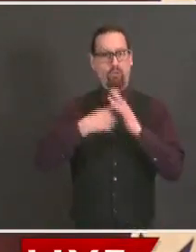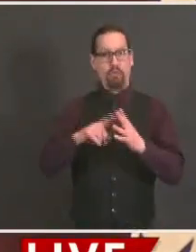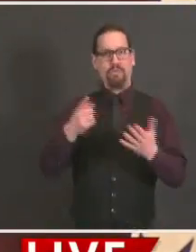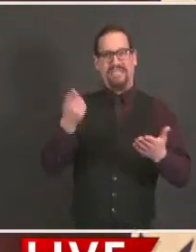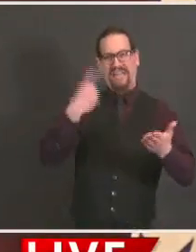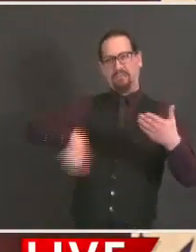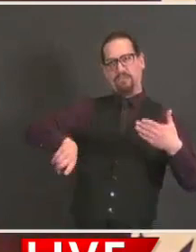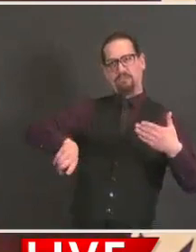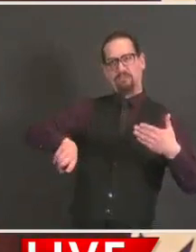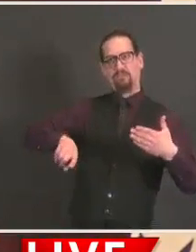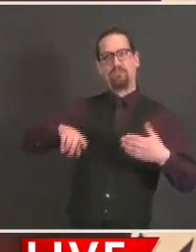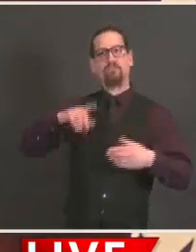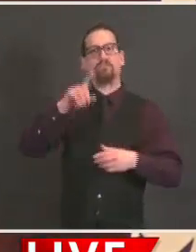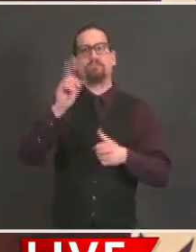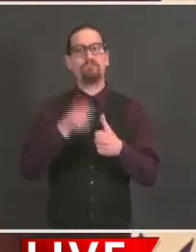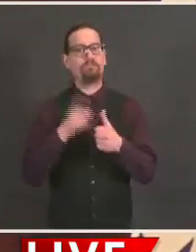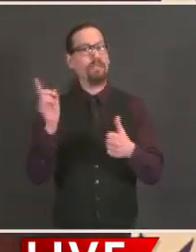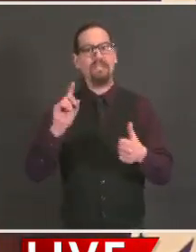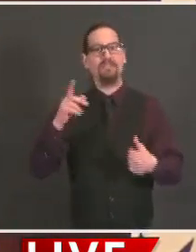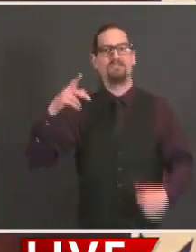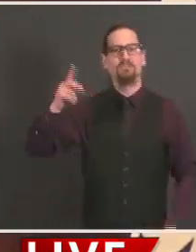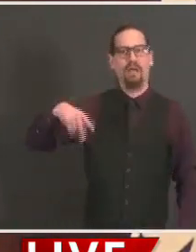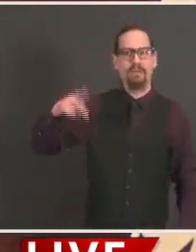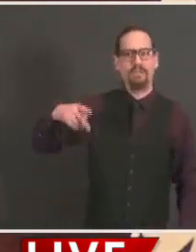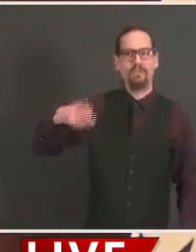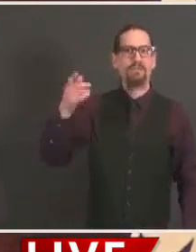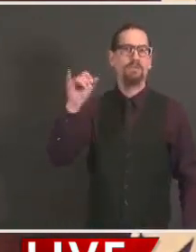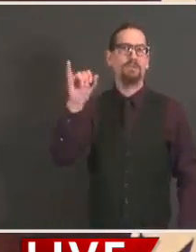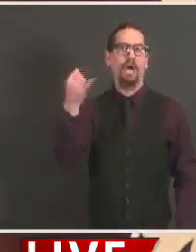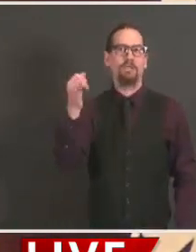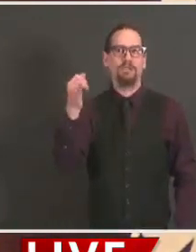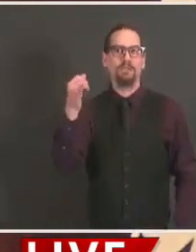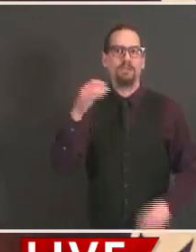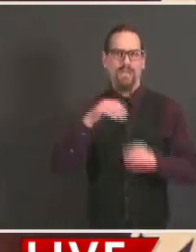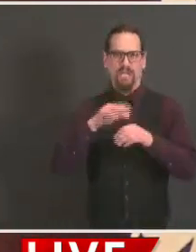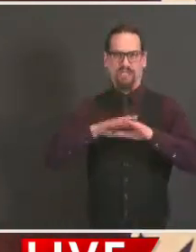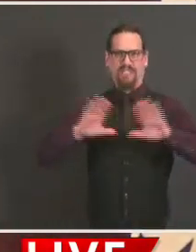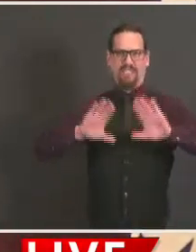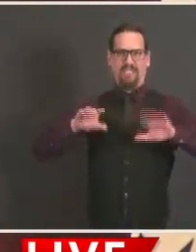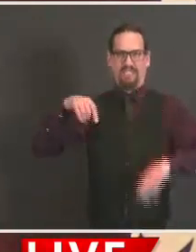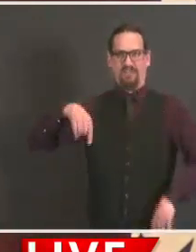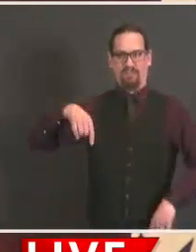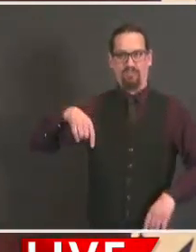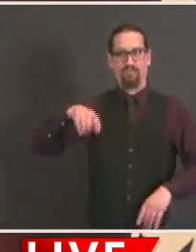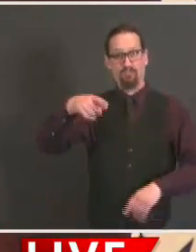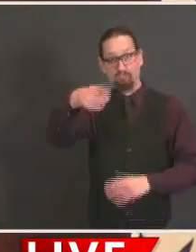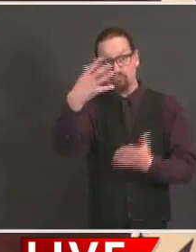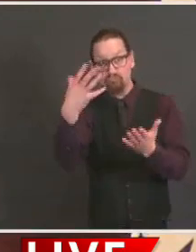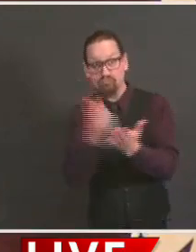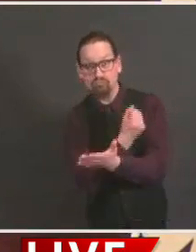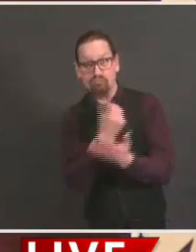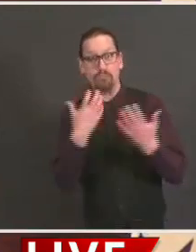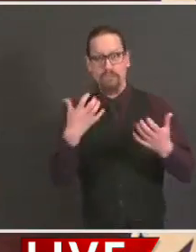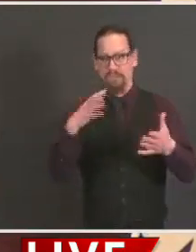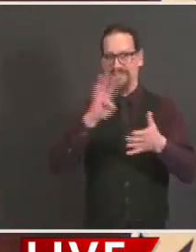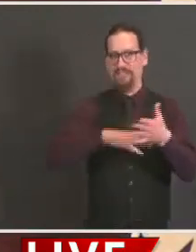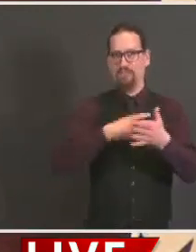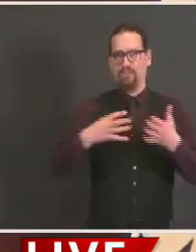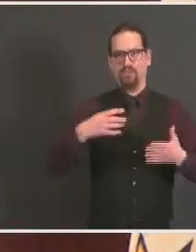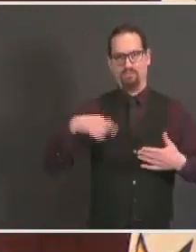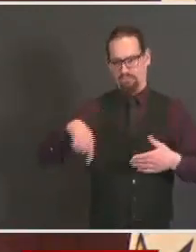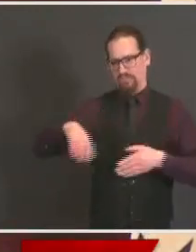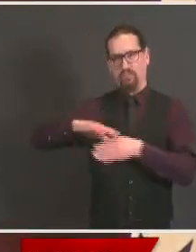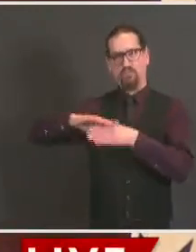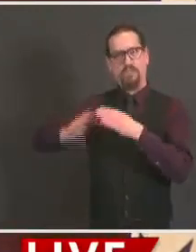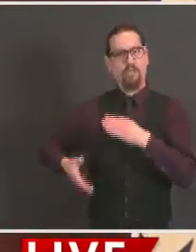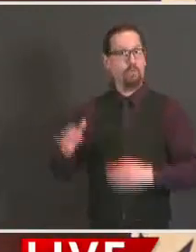in Providence and Johnston on Sunday, and you can start scheduling this weekend as well. To